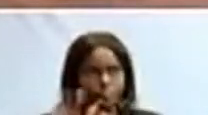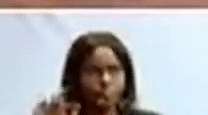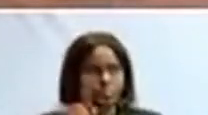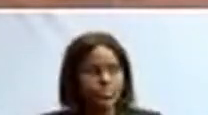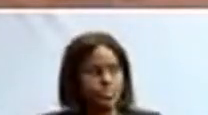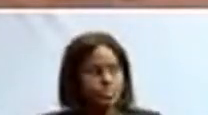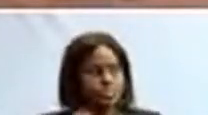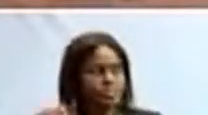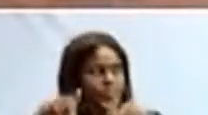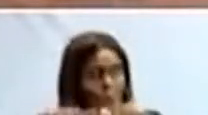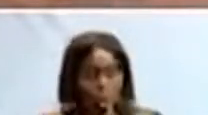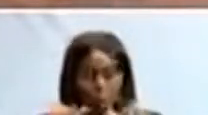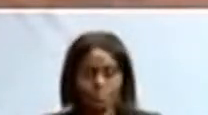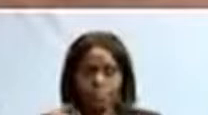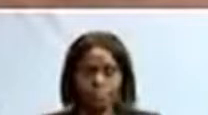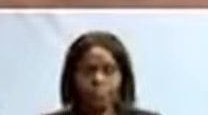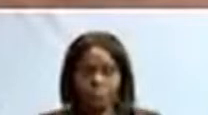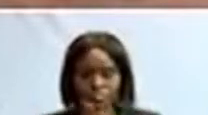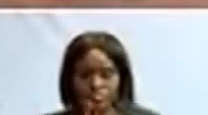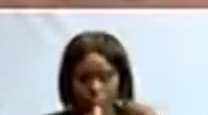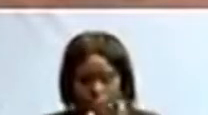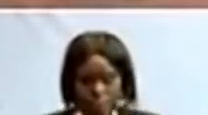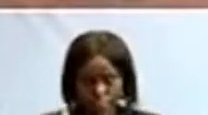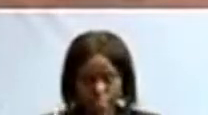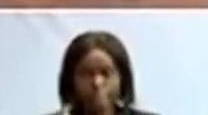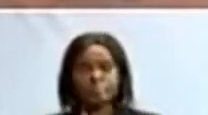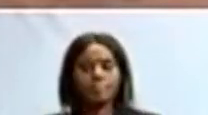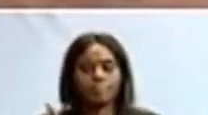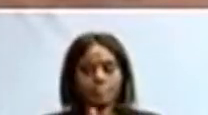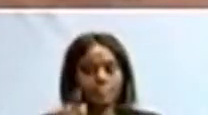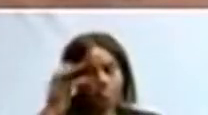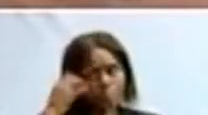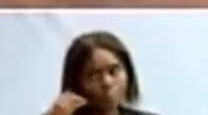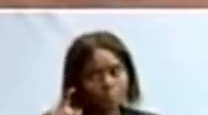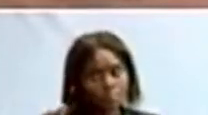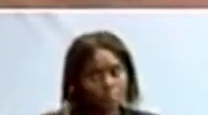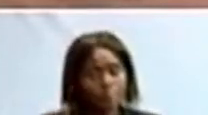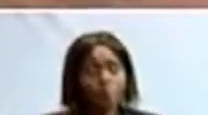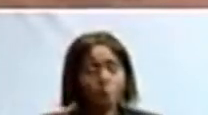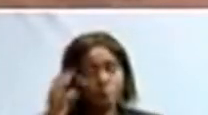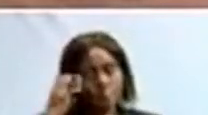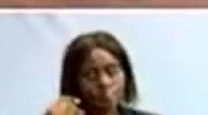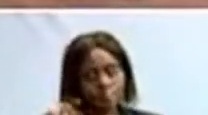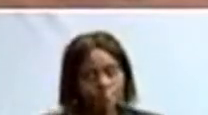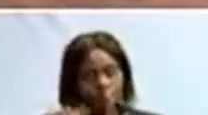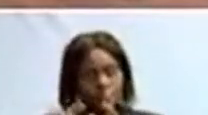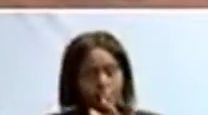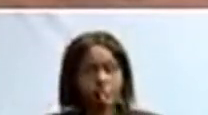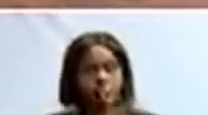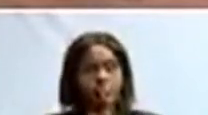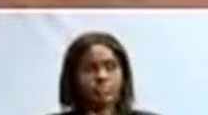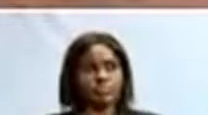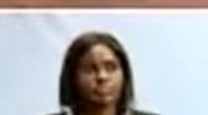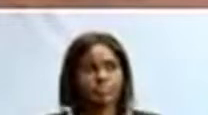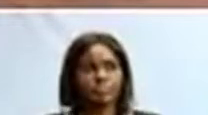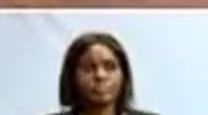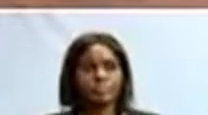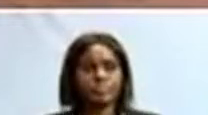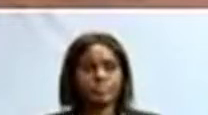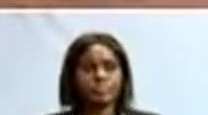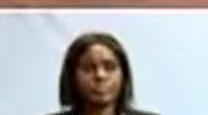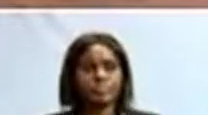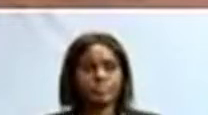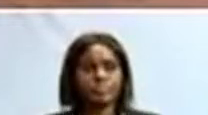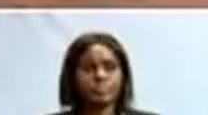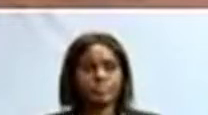of audit. Action taken. The officers has since been insured,